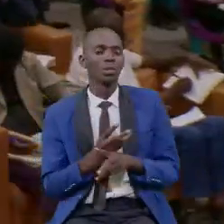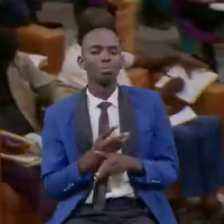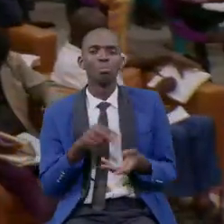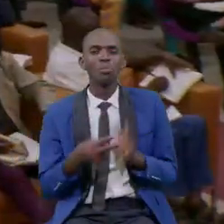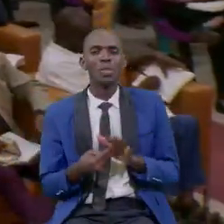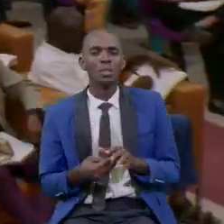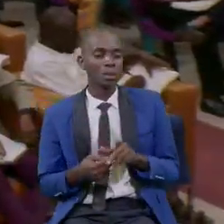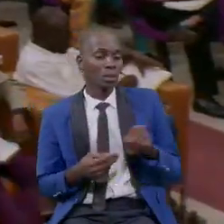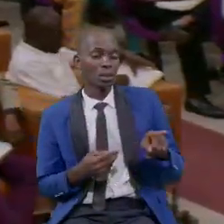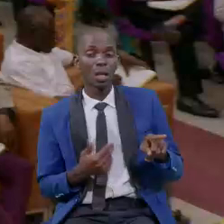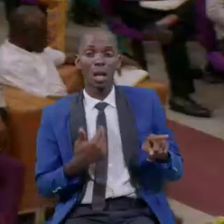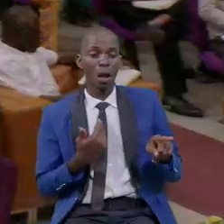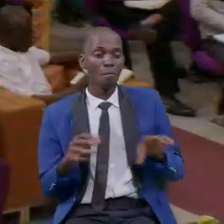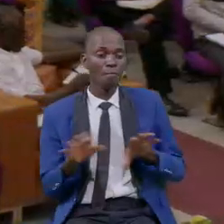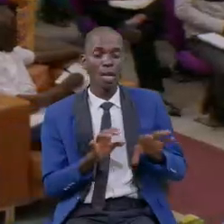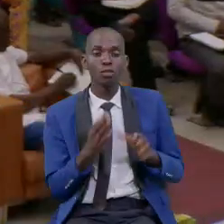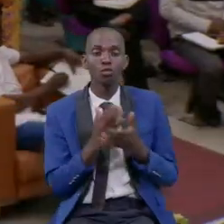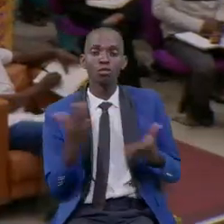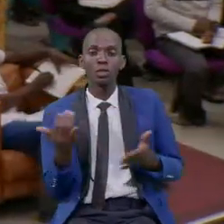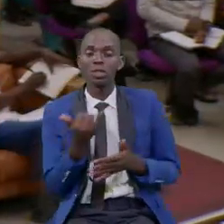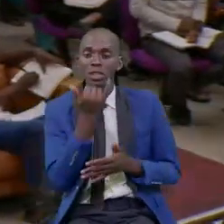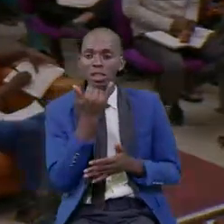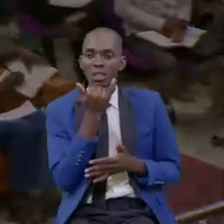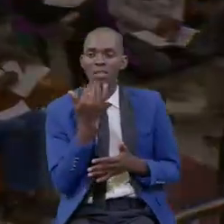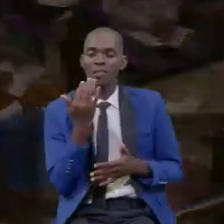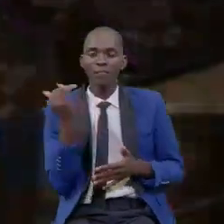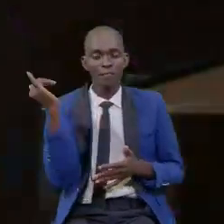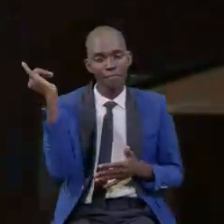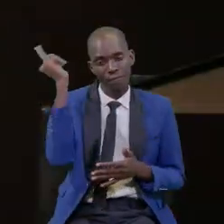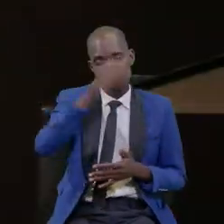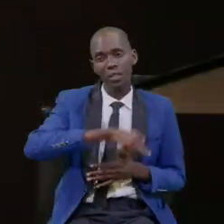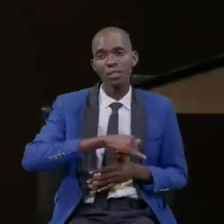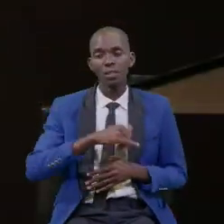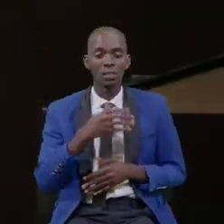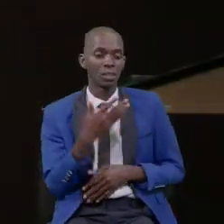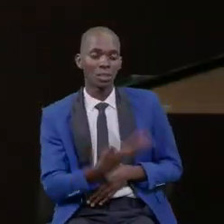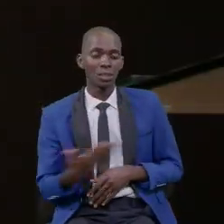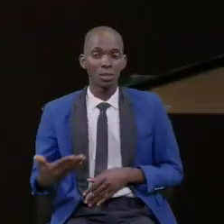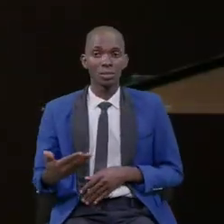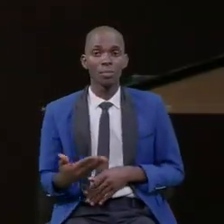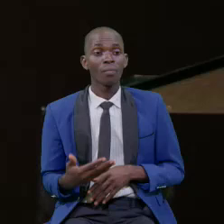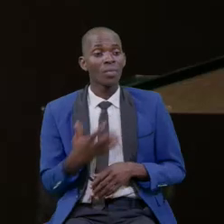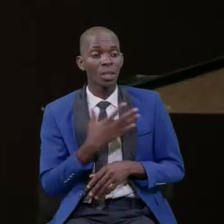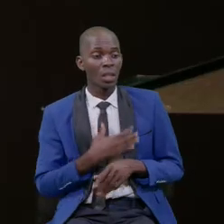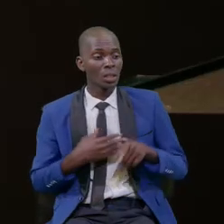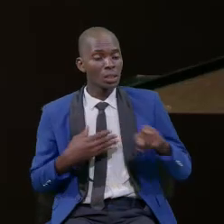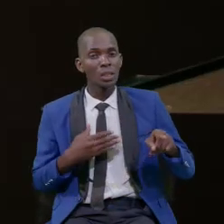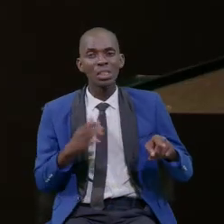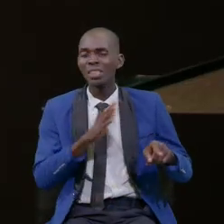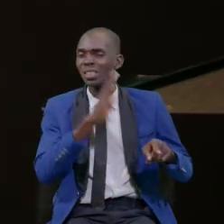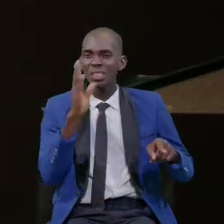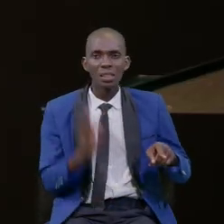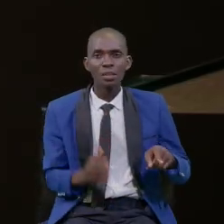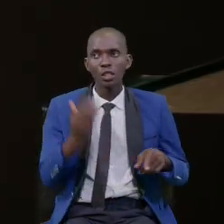done that dirty, foolish, defiling thing. And he never knew he'll